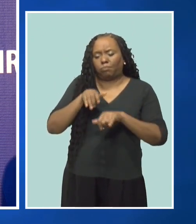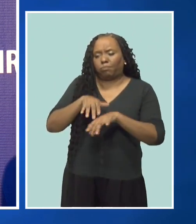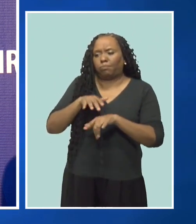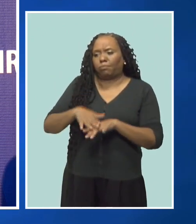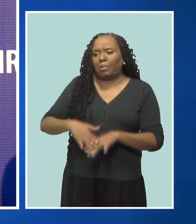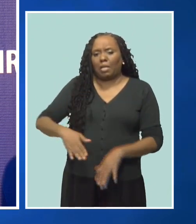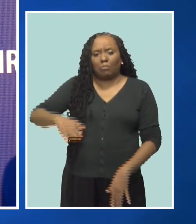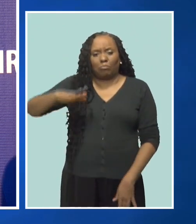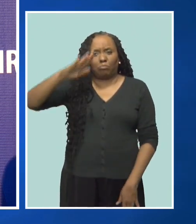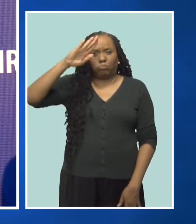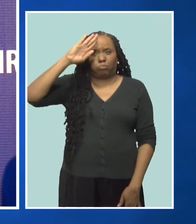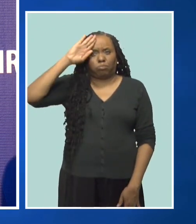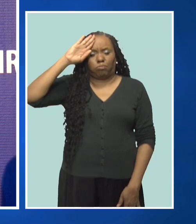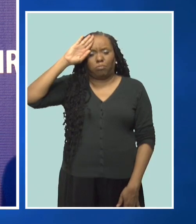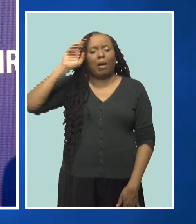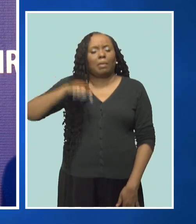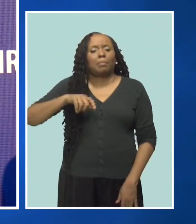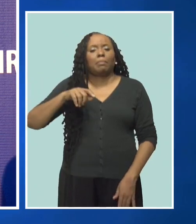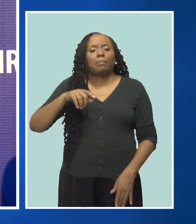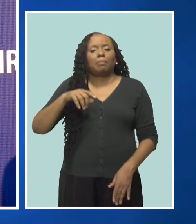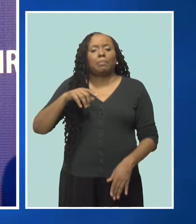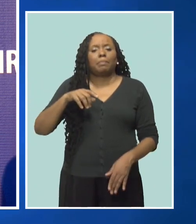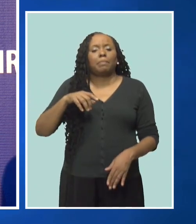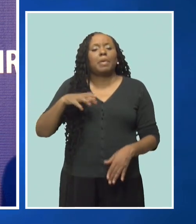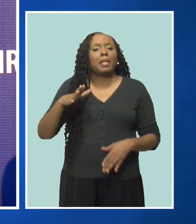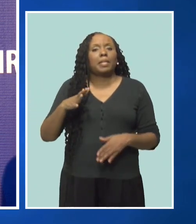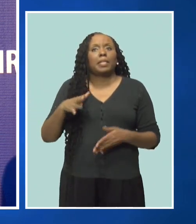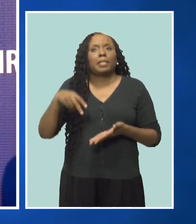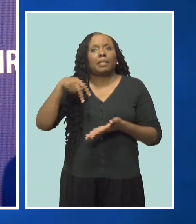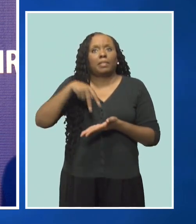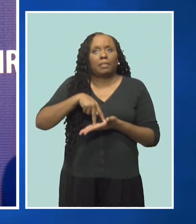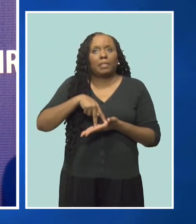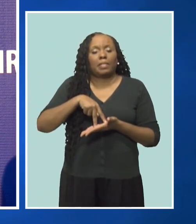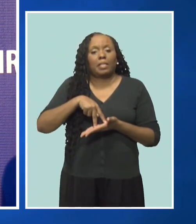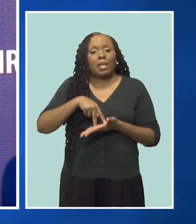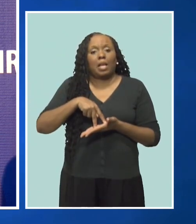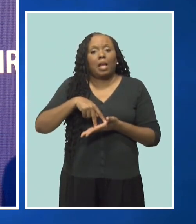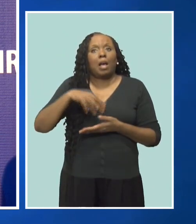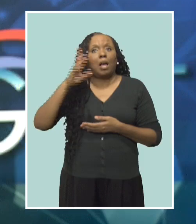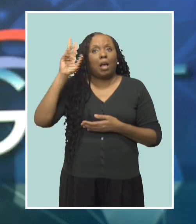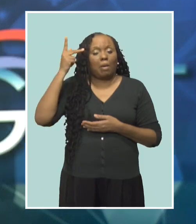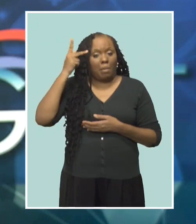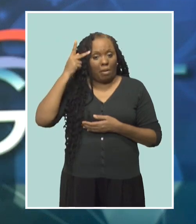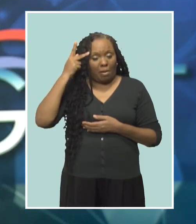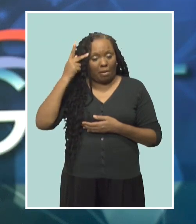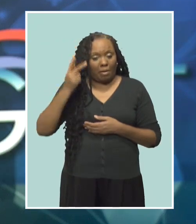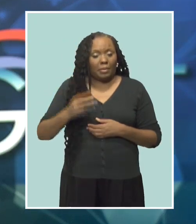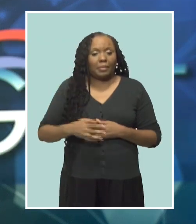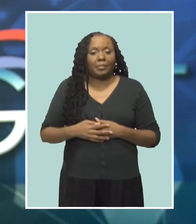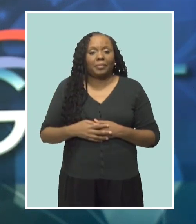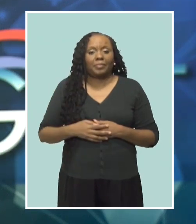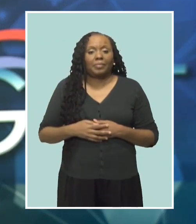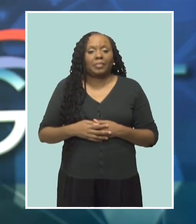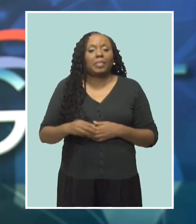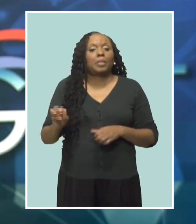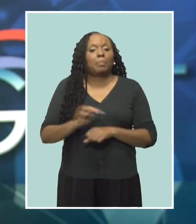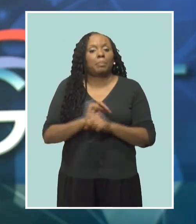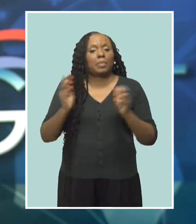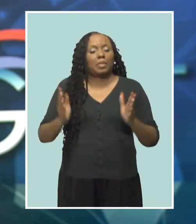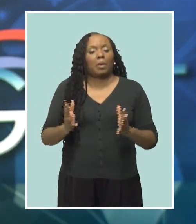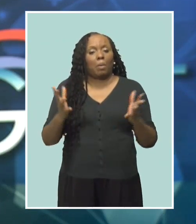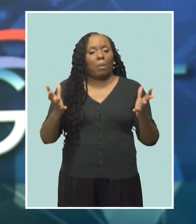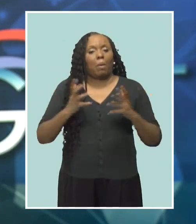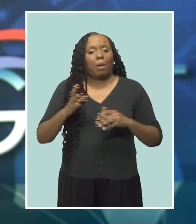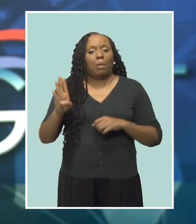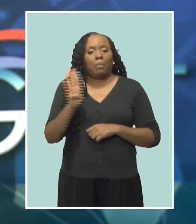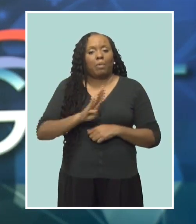government headquarters, right? At Kensington, you do it in front of Parliament. Minister Abrams is calling on Barbadians